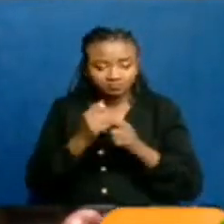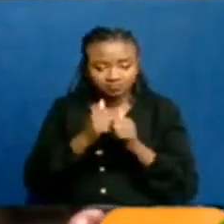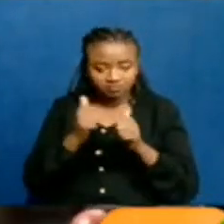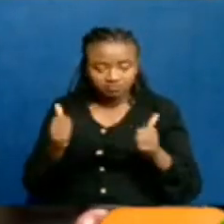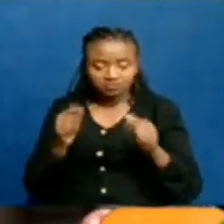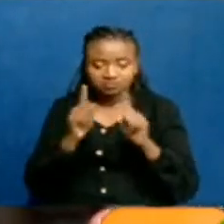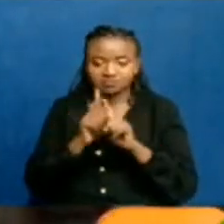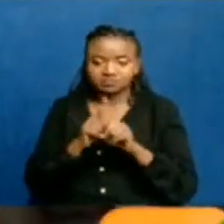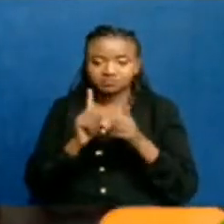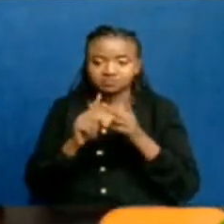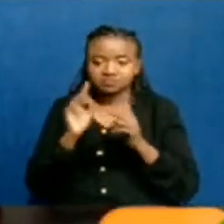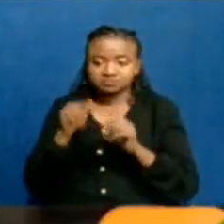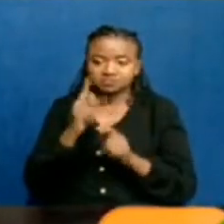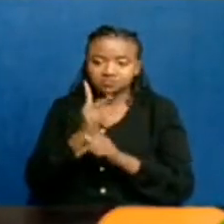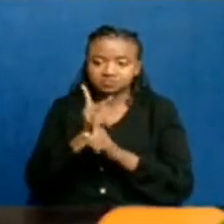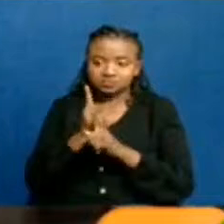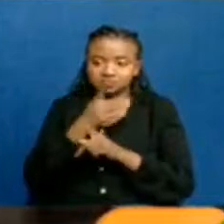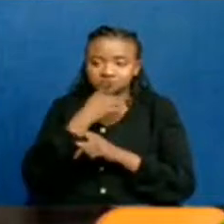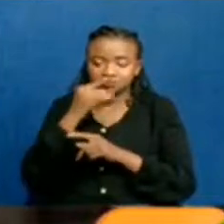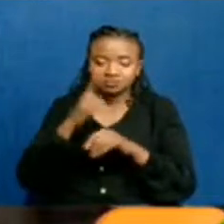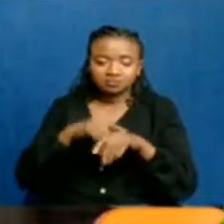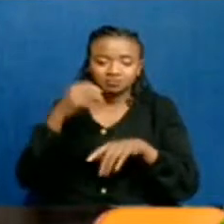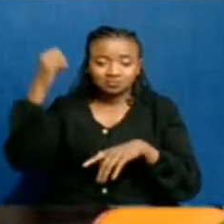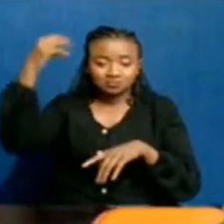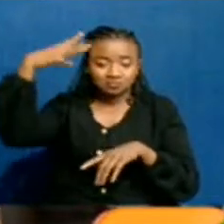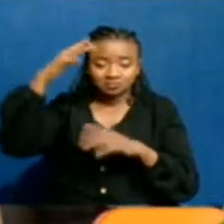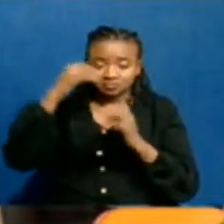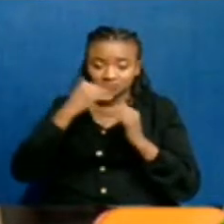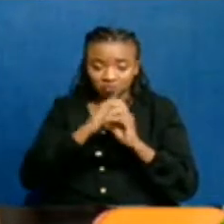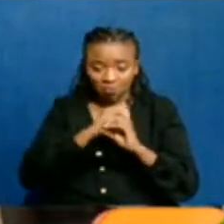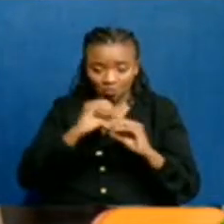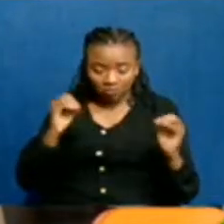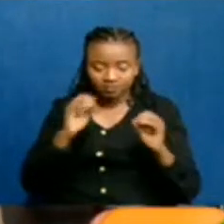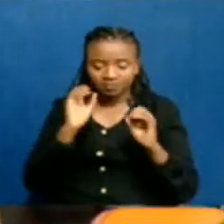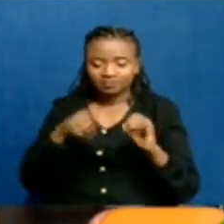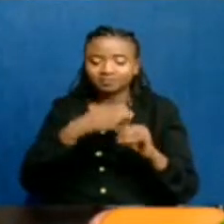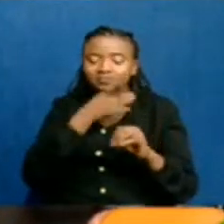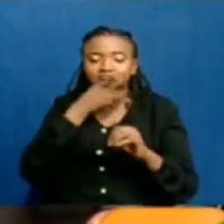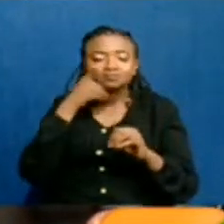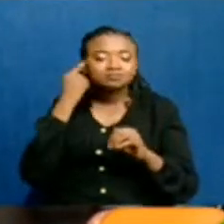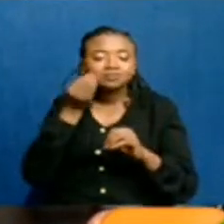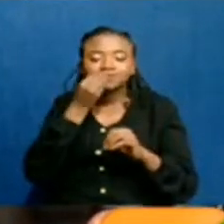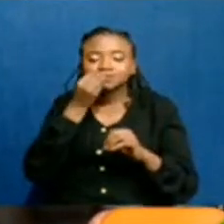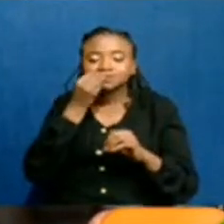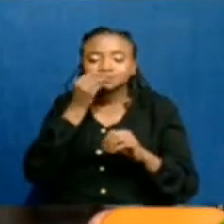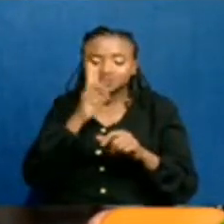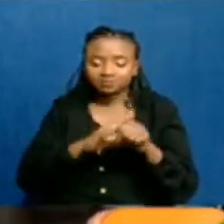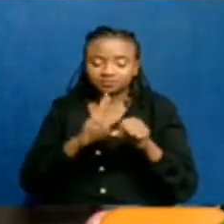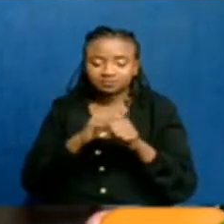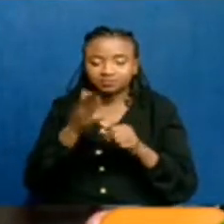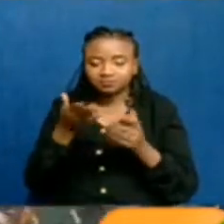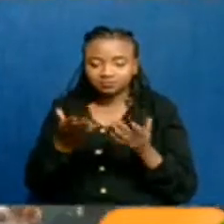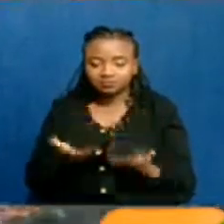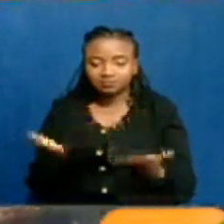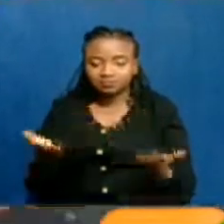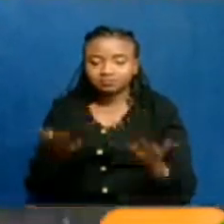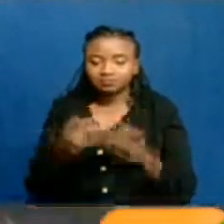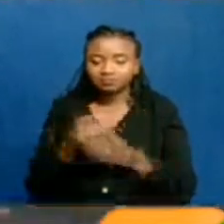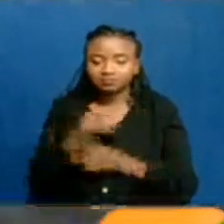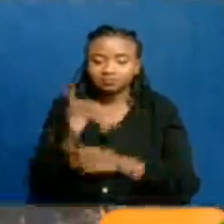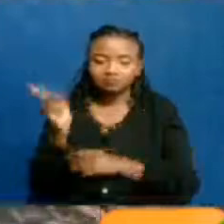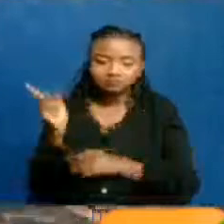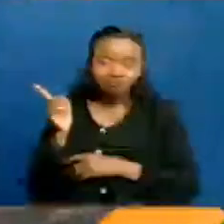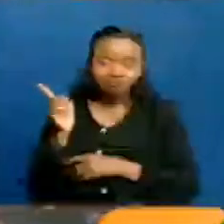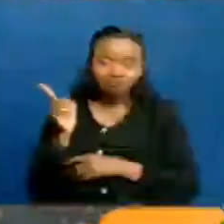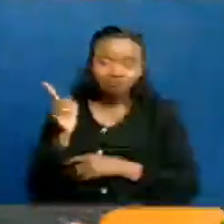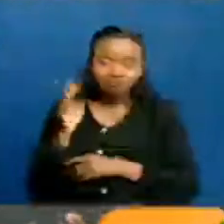na dryer, wakati ambapo hatuna jua kama sasa hivi. Kuna wale akina mama ambao huwa wanaleta omena